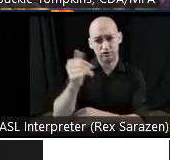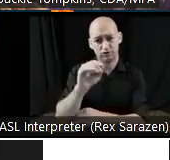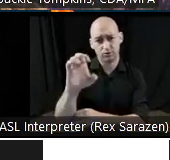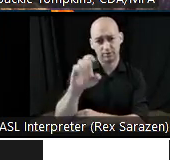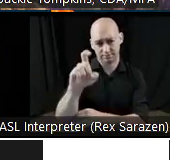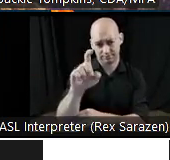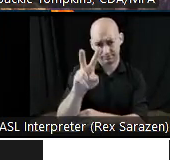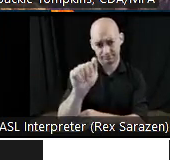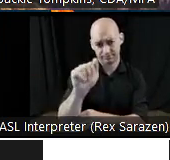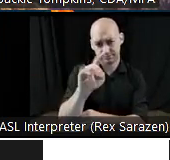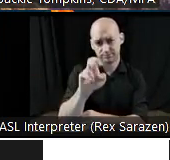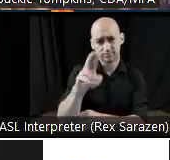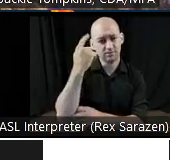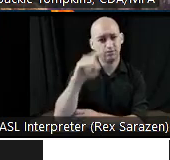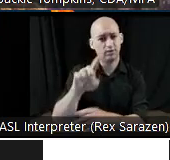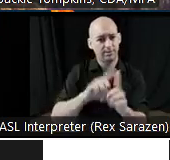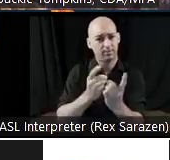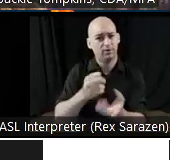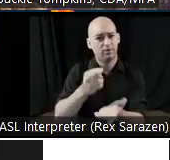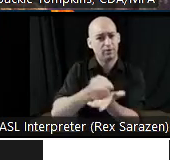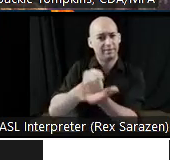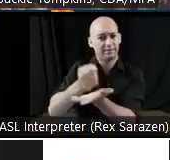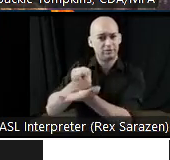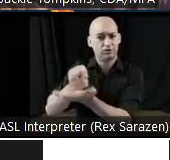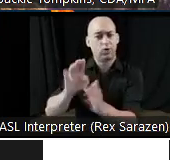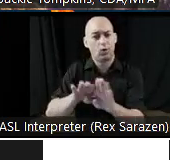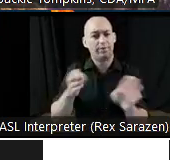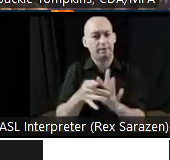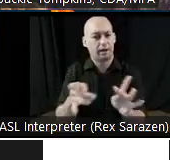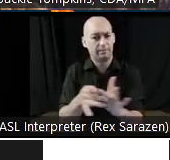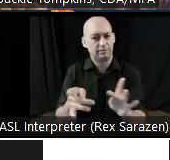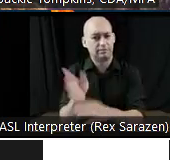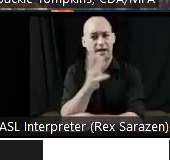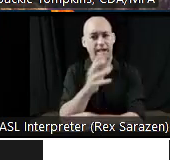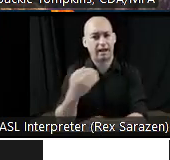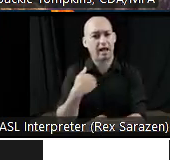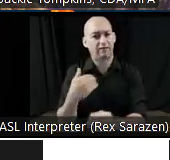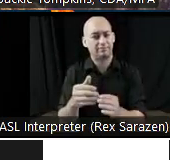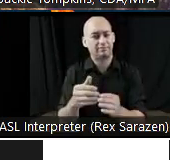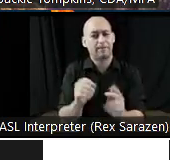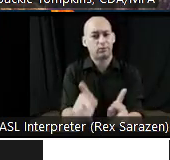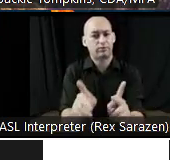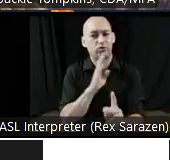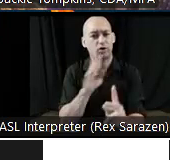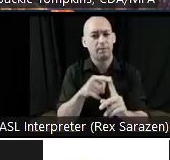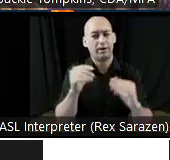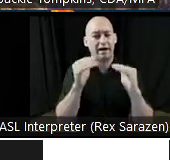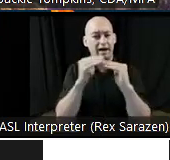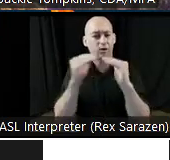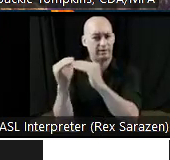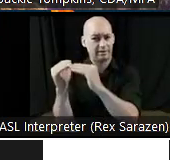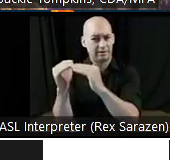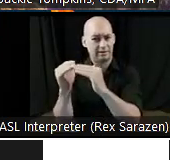of Rehabilitation to do opening remarks. And then we'll also have an opportunity to talk about equity at the center of state